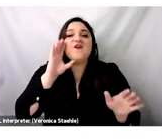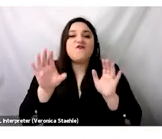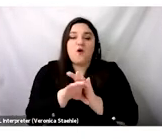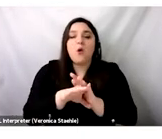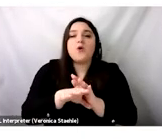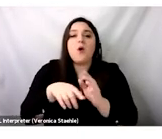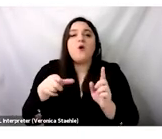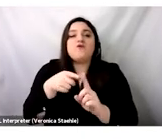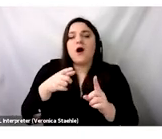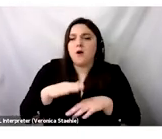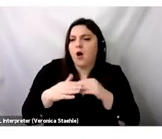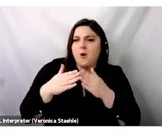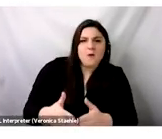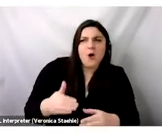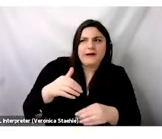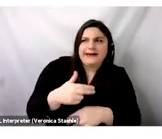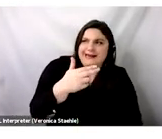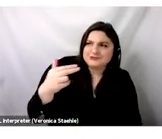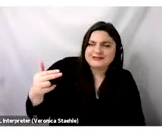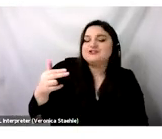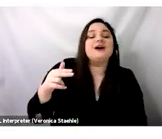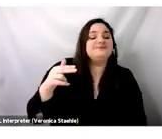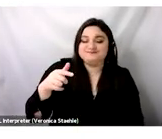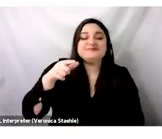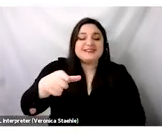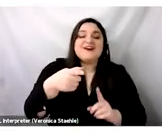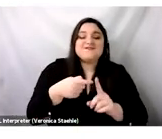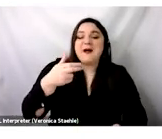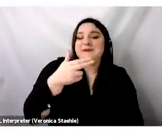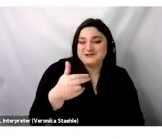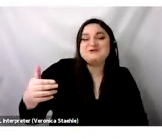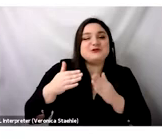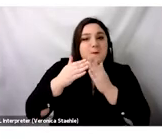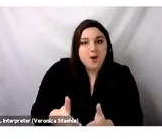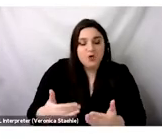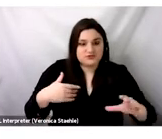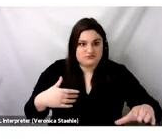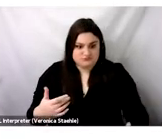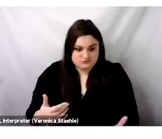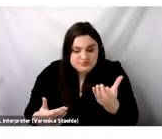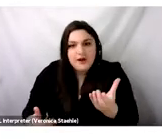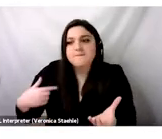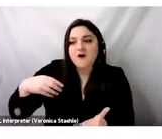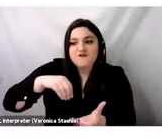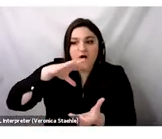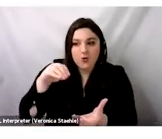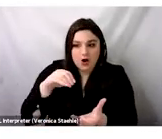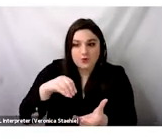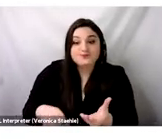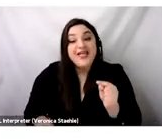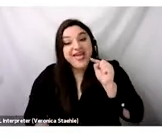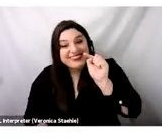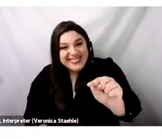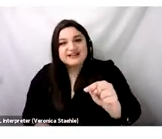Galapagos, I believe. Might have been Indonesia, actually. Yes, I wrote it, Indonesia. And this is what we use to count and